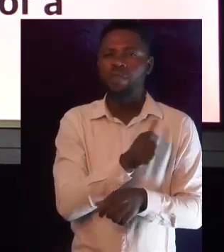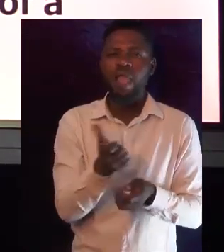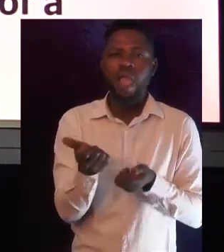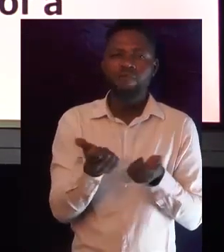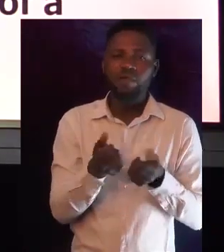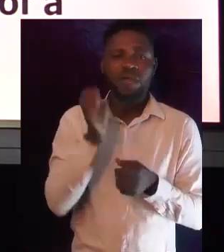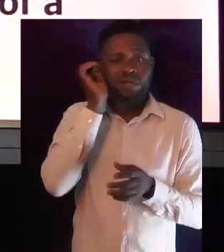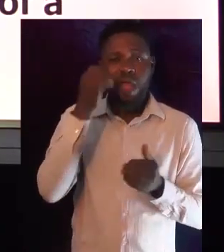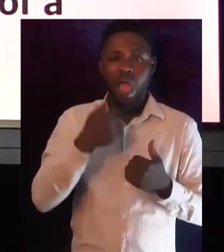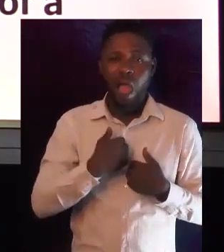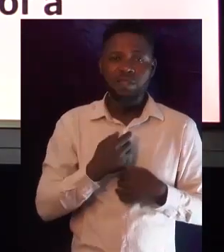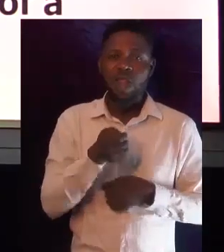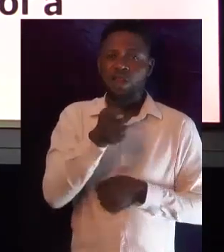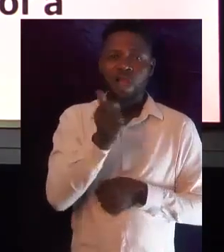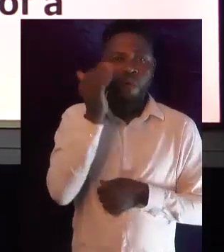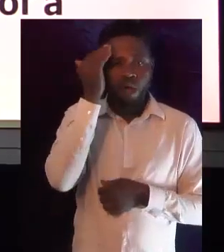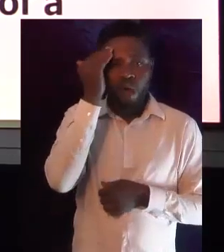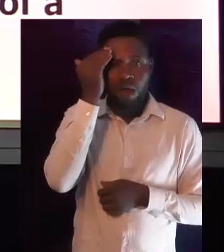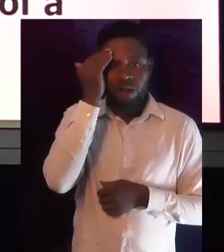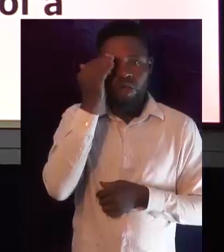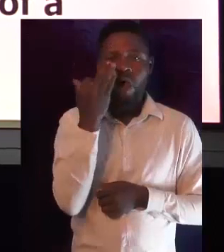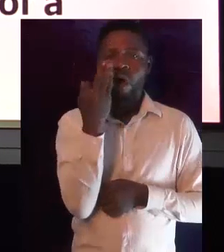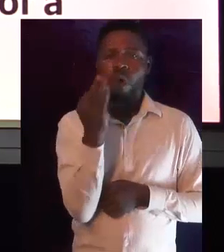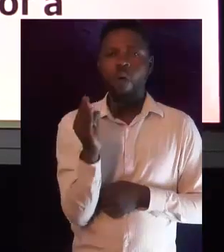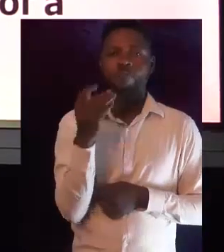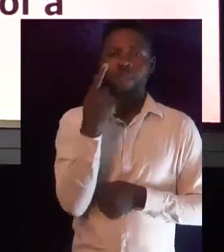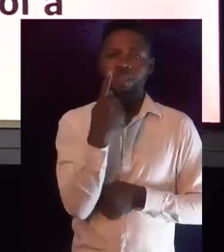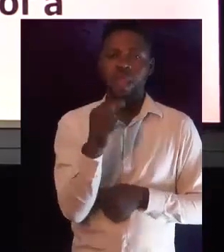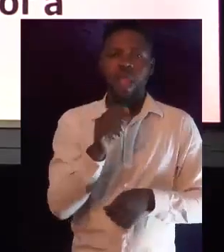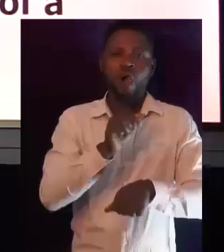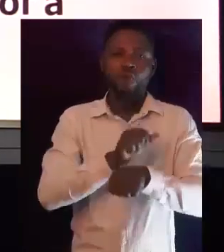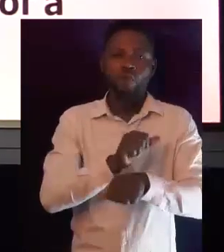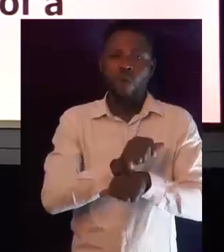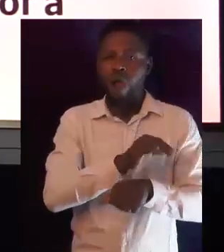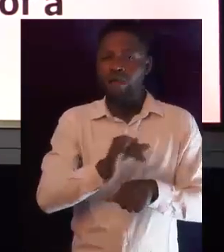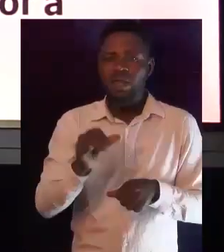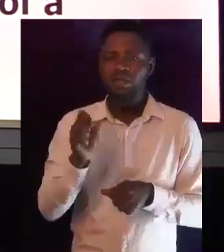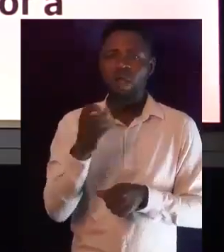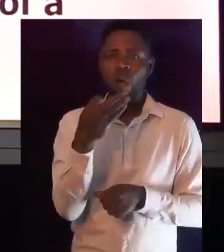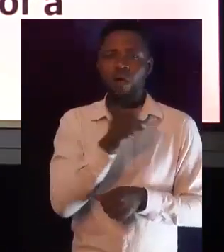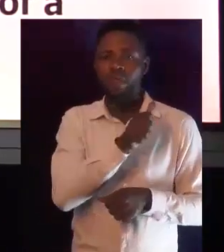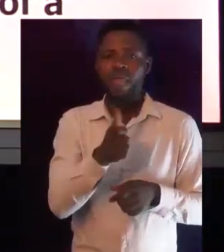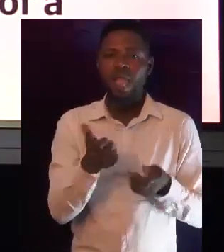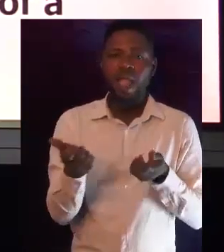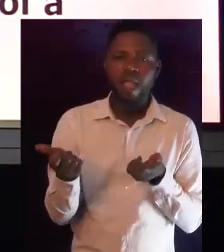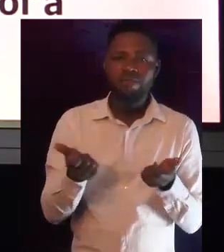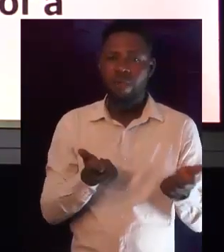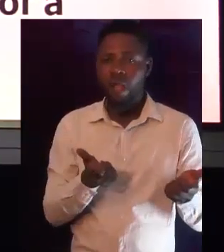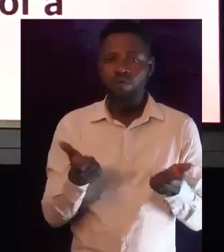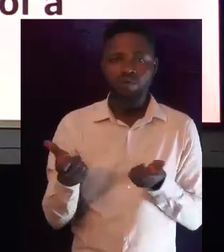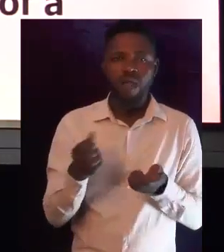vehicle. He has little knowledge of the workings of a